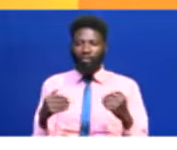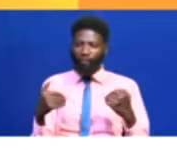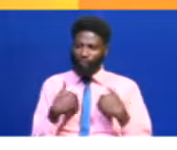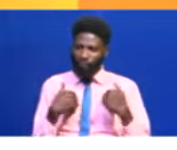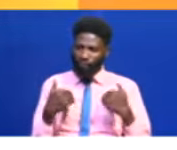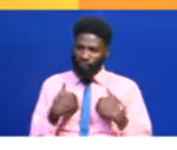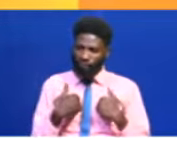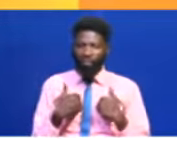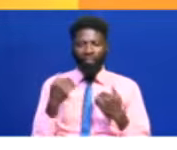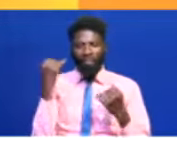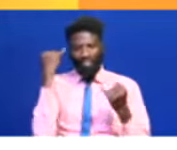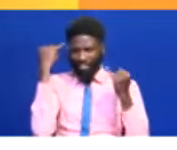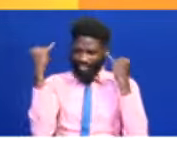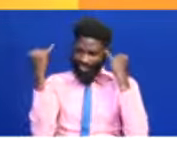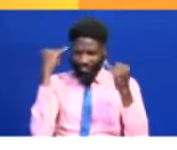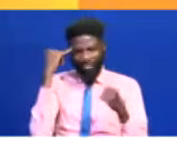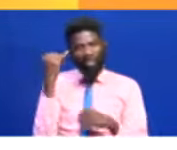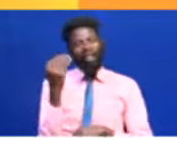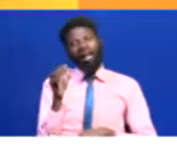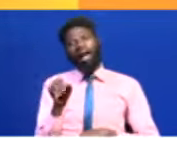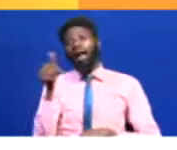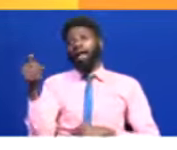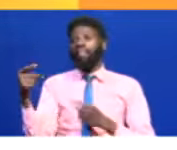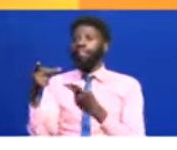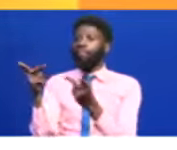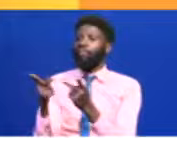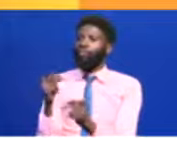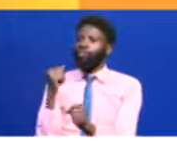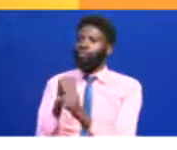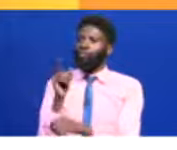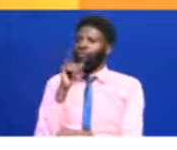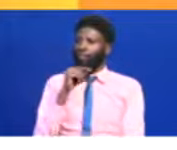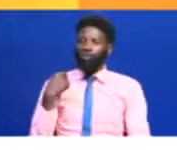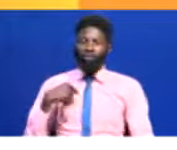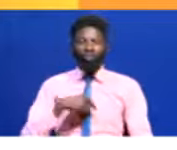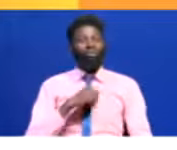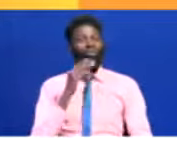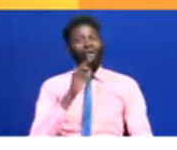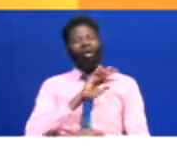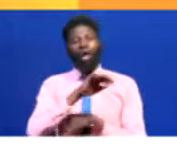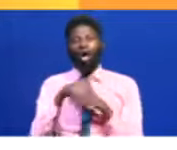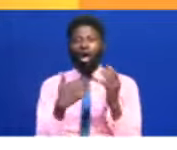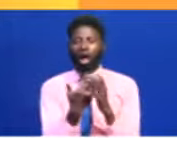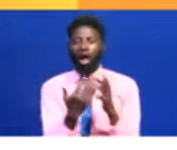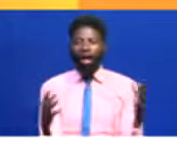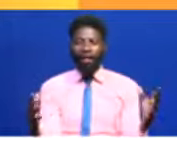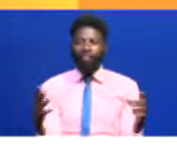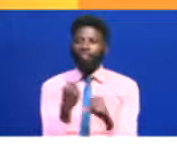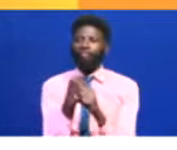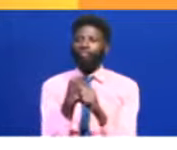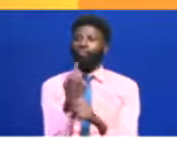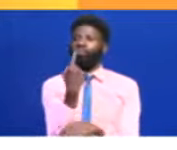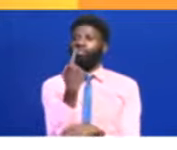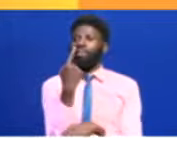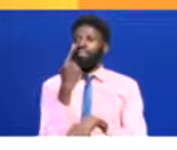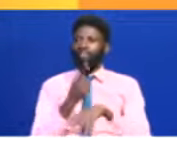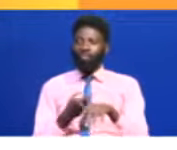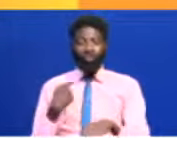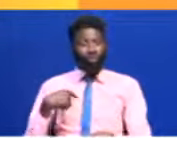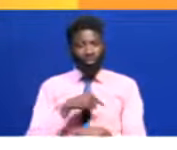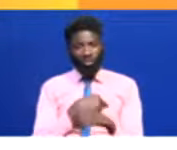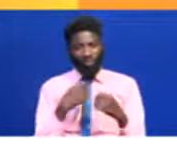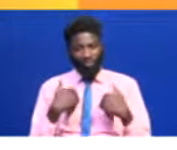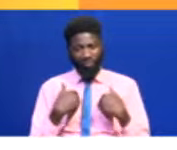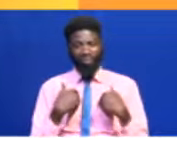they have ideas. They have done that elsewhere, so we are going to incorporate all that. And of course, when we have industries